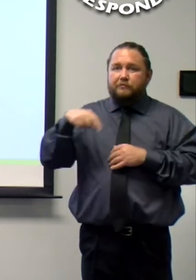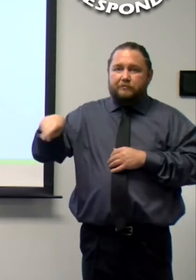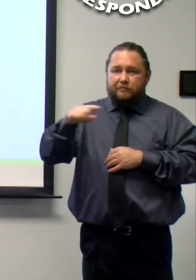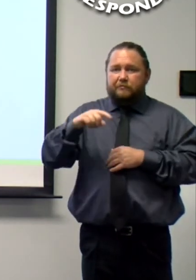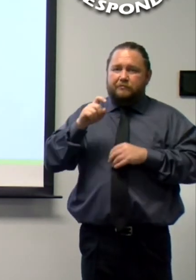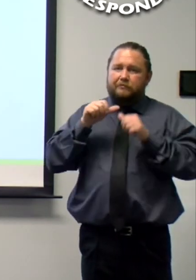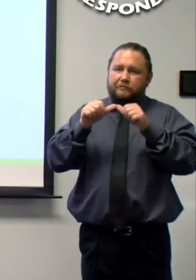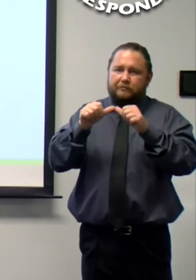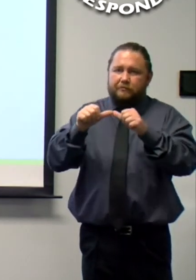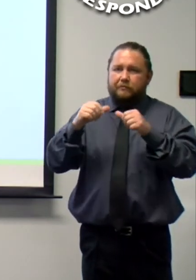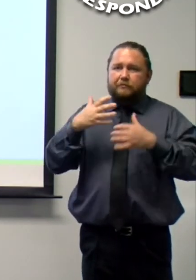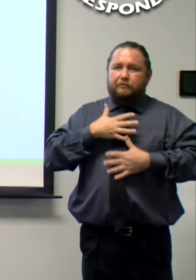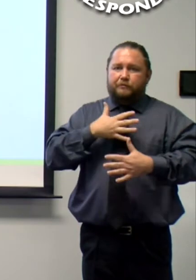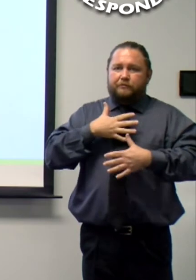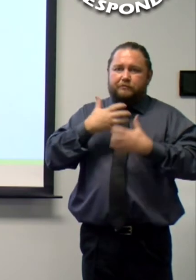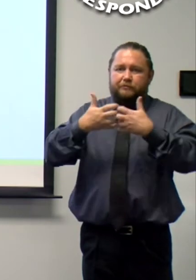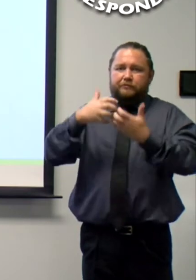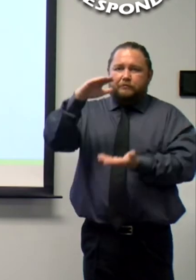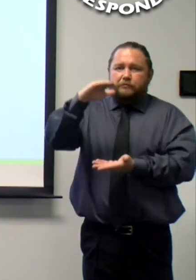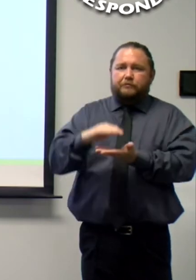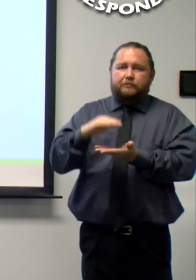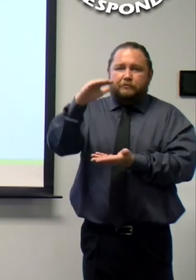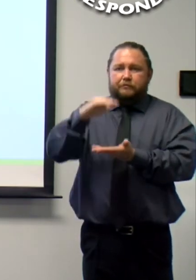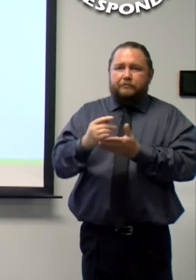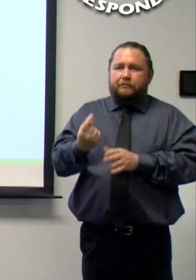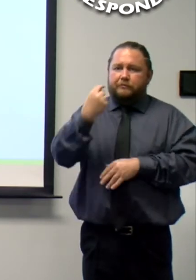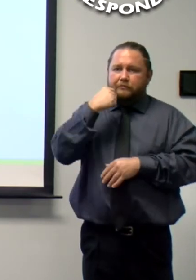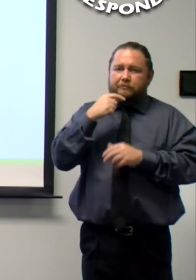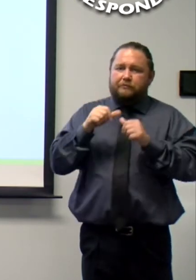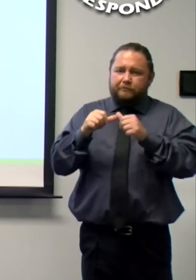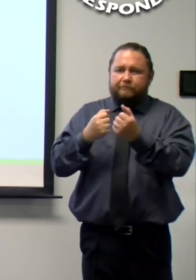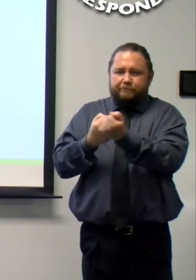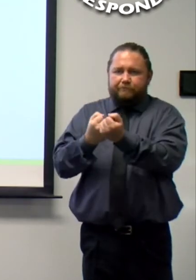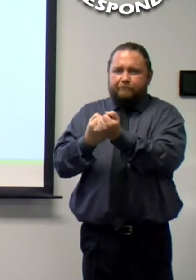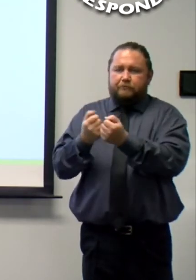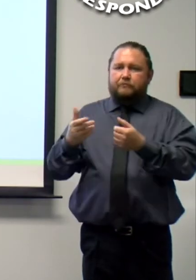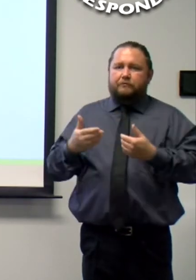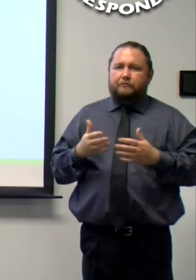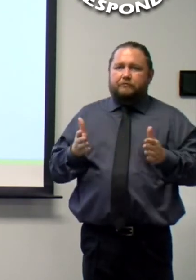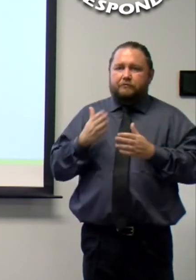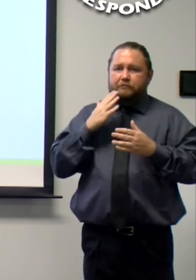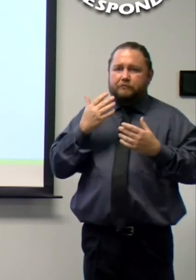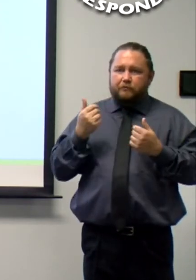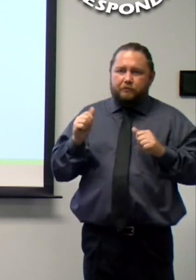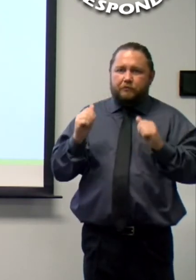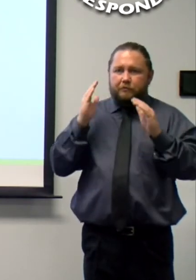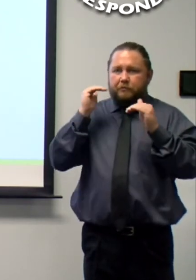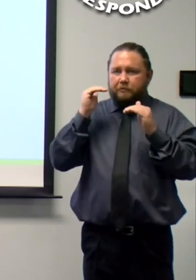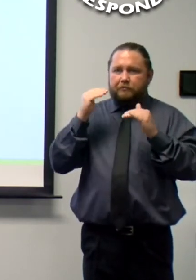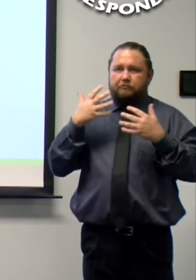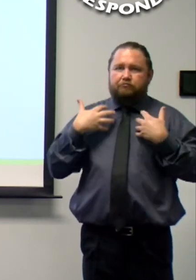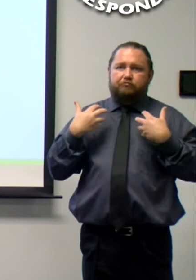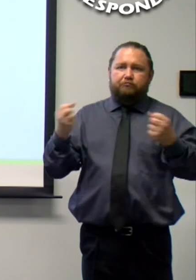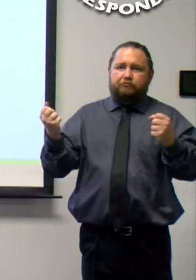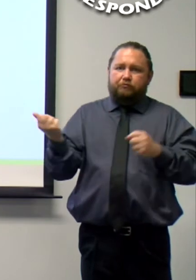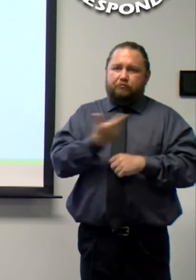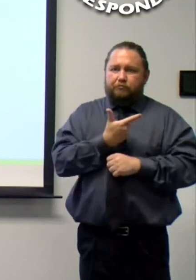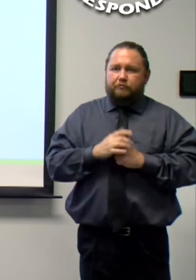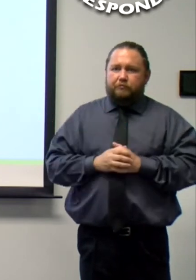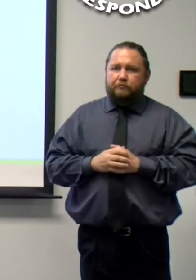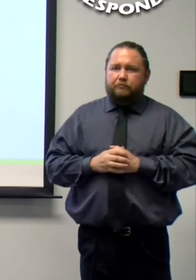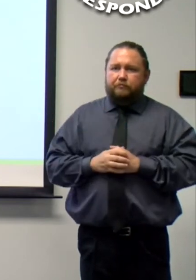of what we're seeing in our state. So collecting testing data, collecting percentages of positives, collecting information or hearing from